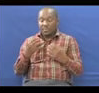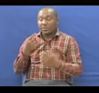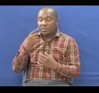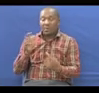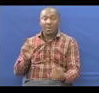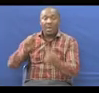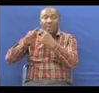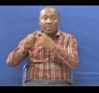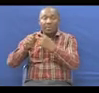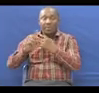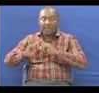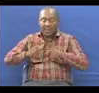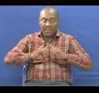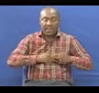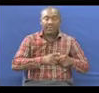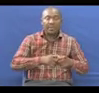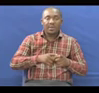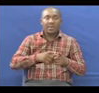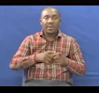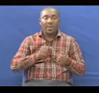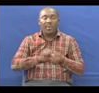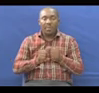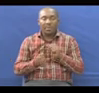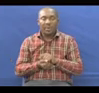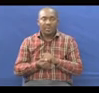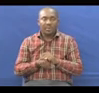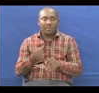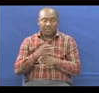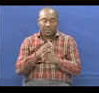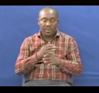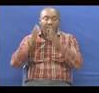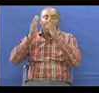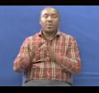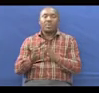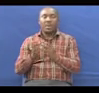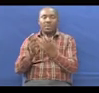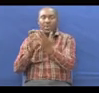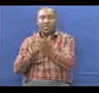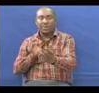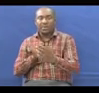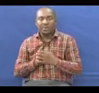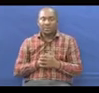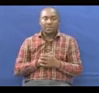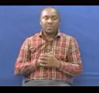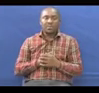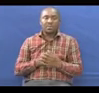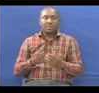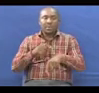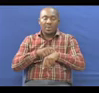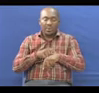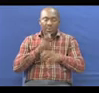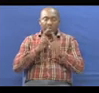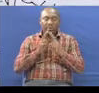problems that face the human populations. Now I want to talk about populations problems. This refers to the